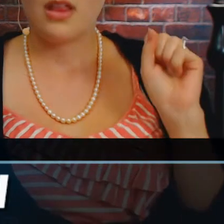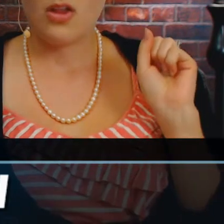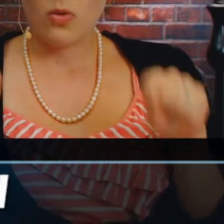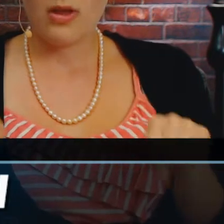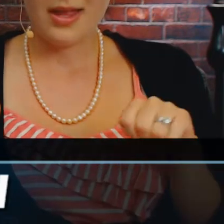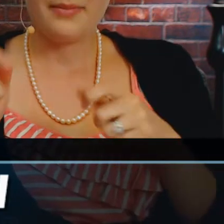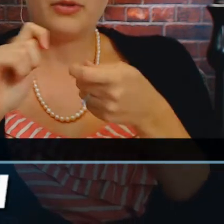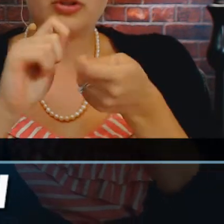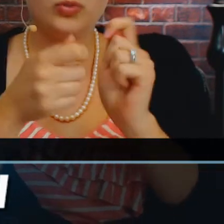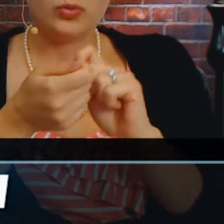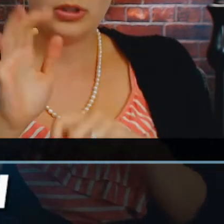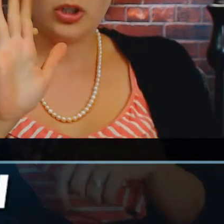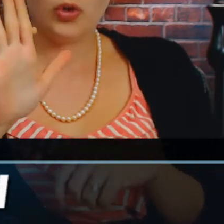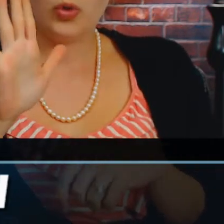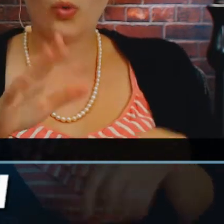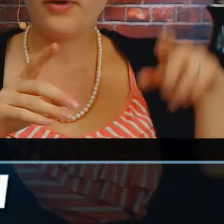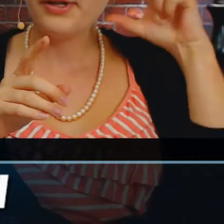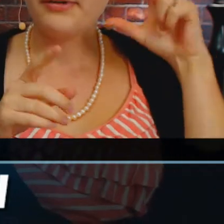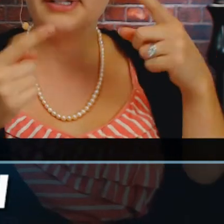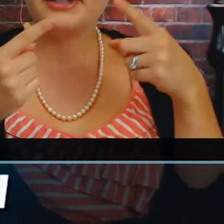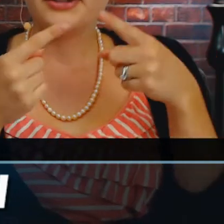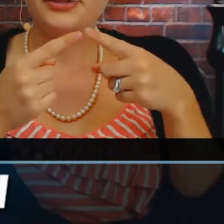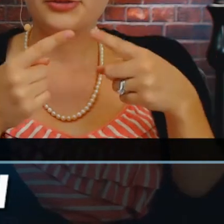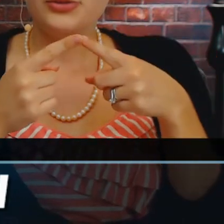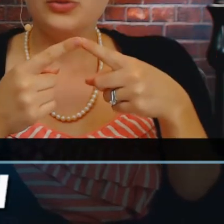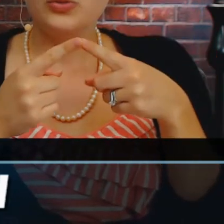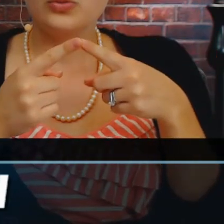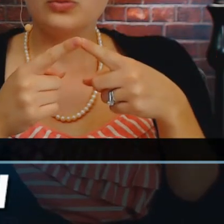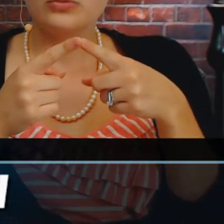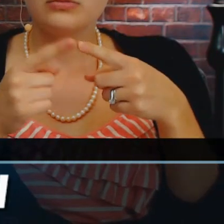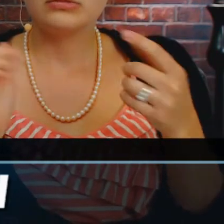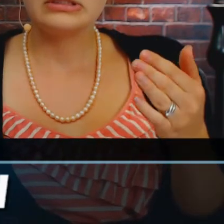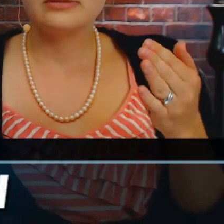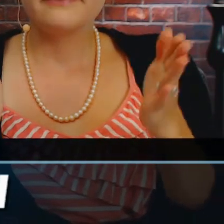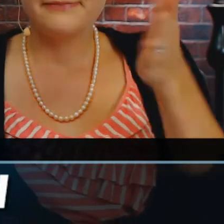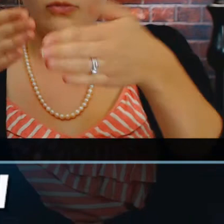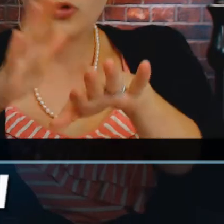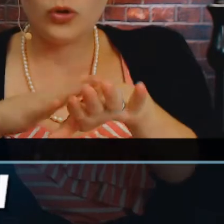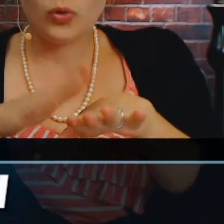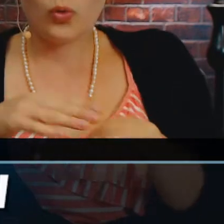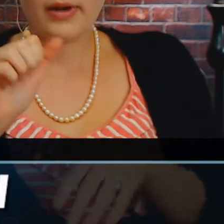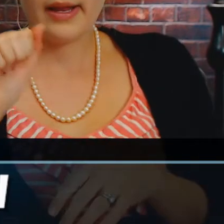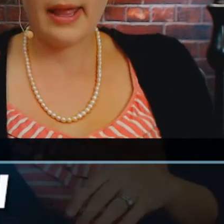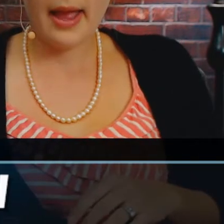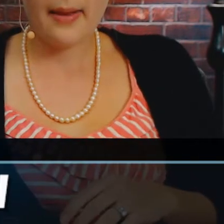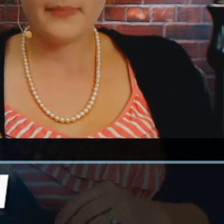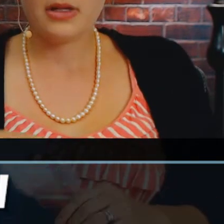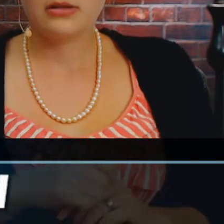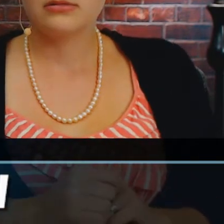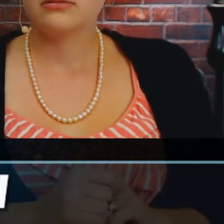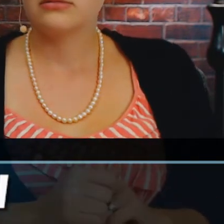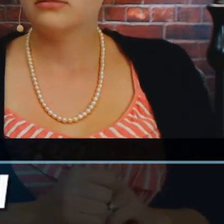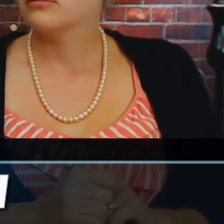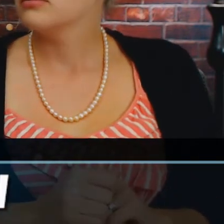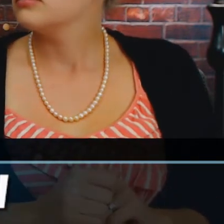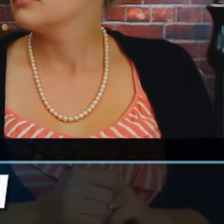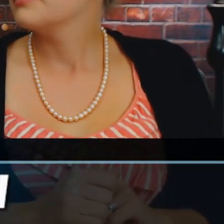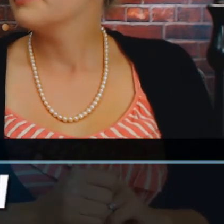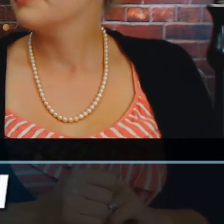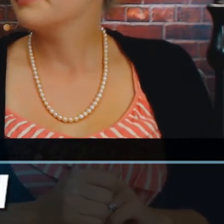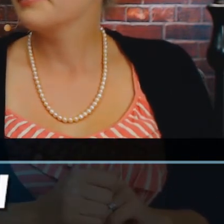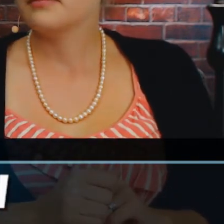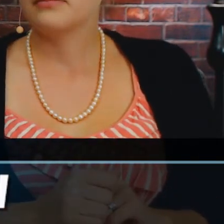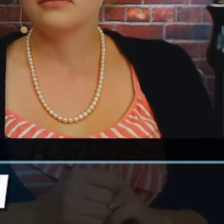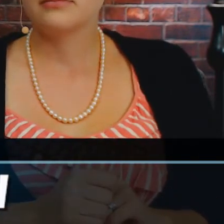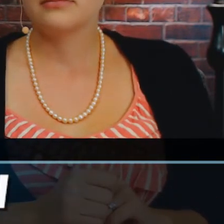application, which is an astounding feature to be able to do. So does that mean if I have